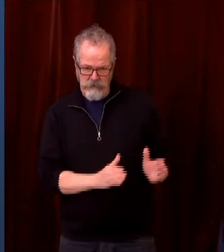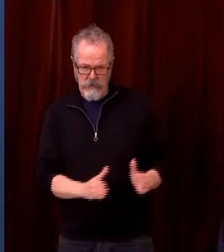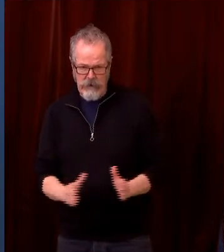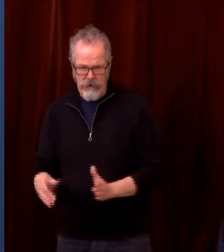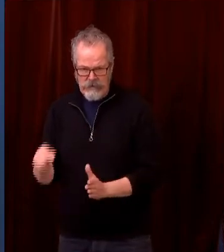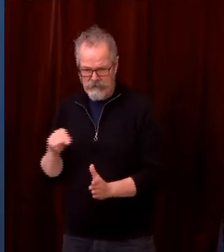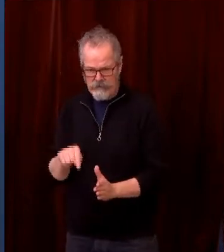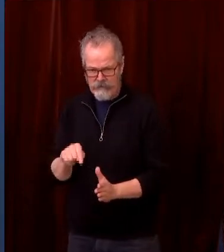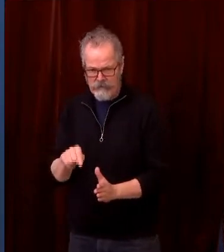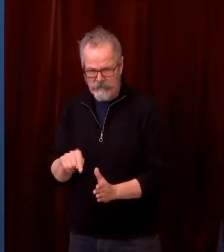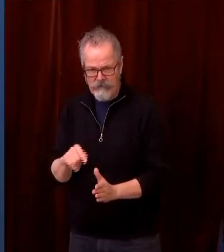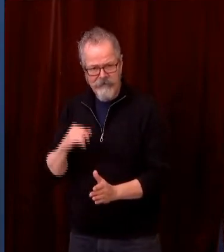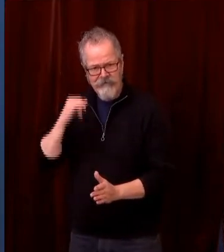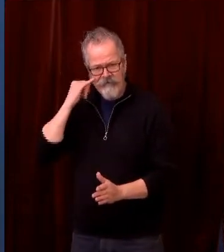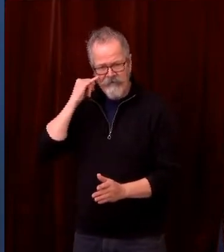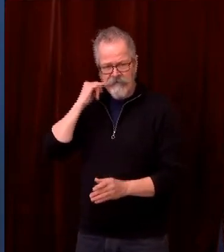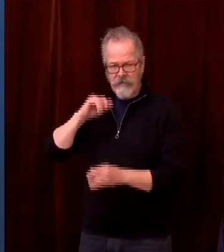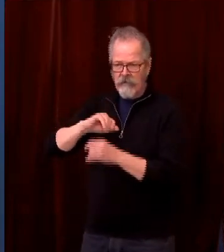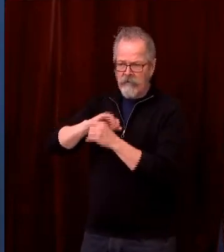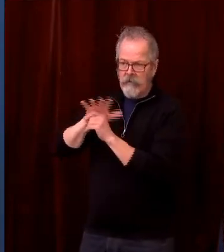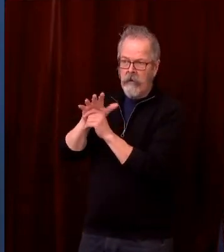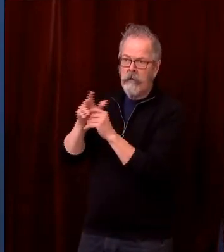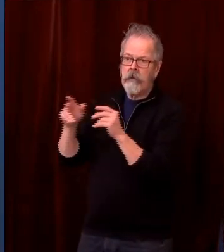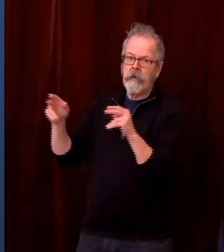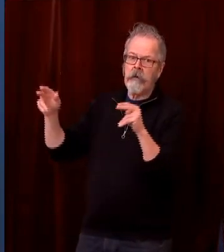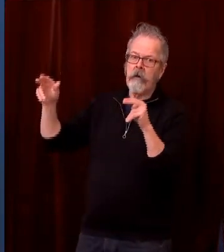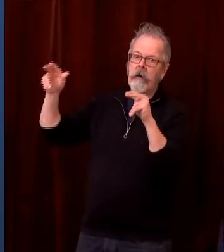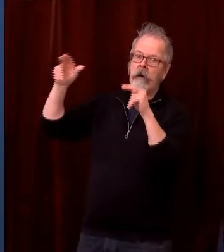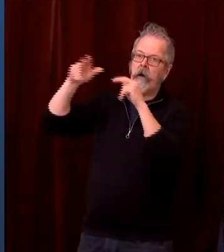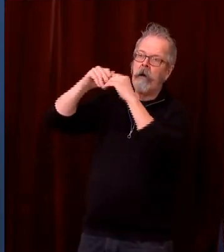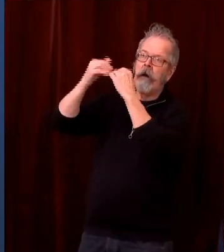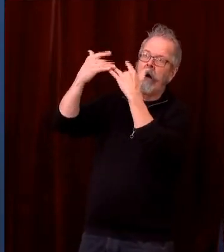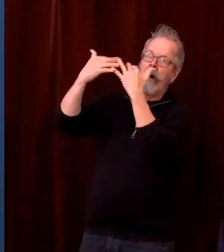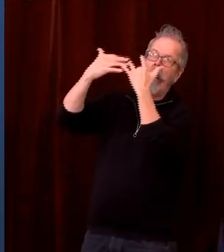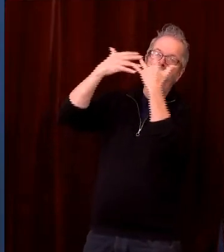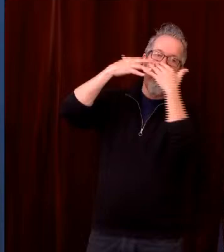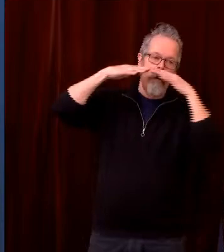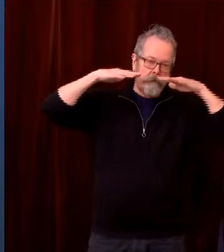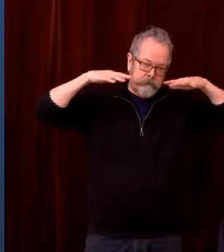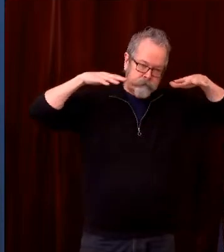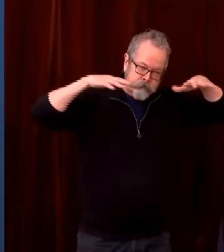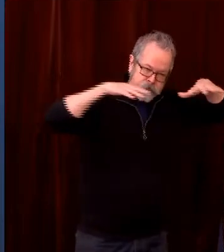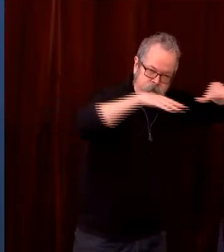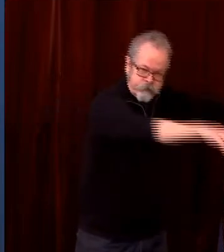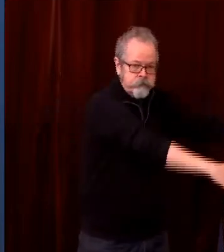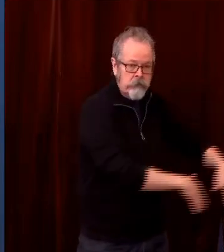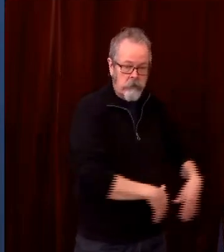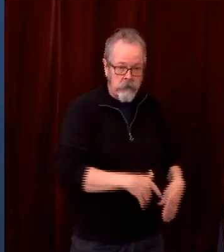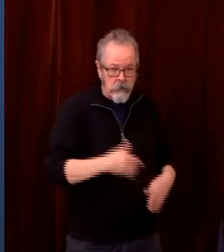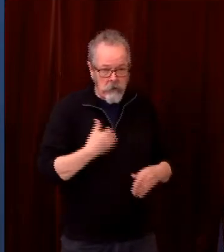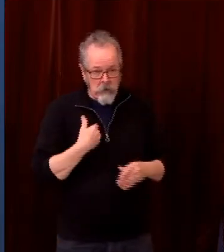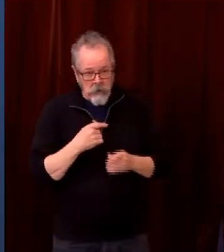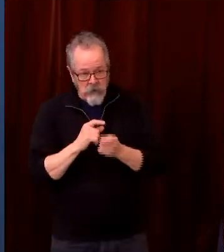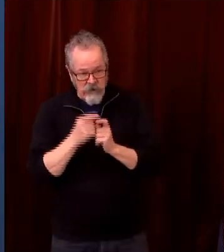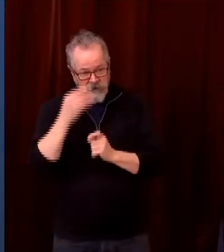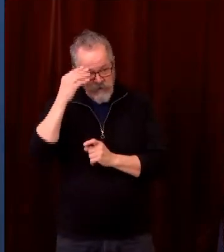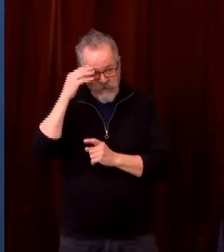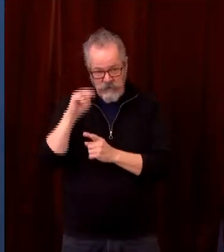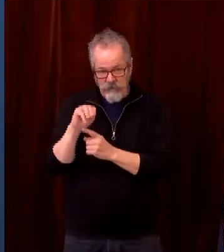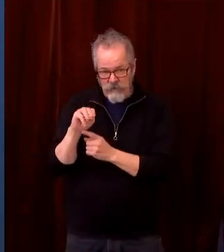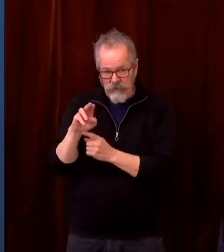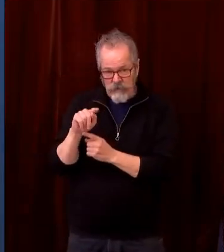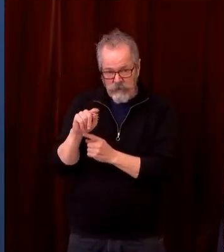lethal, according to some recent, but still, uncertain science, B.1.1.7 variant has now entered the